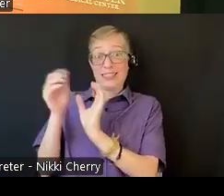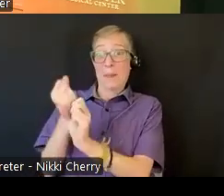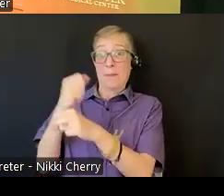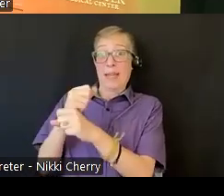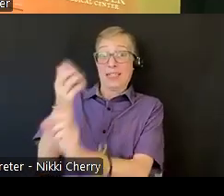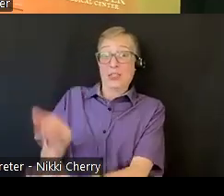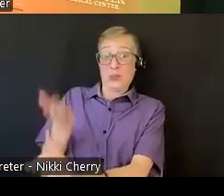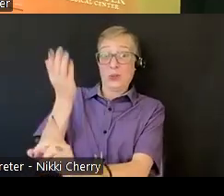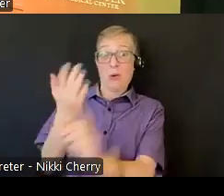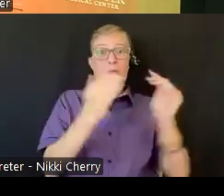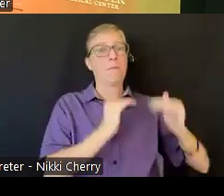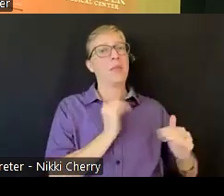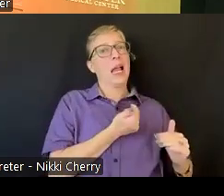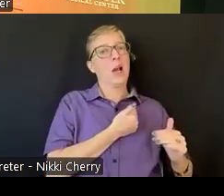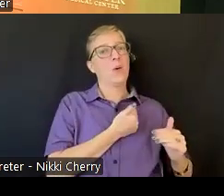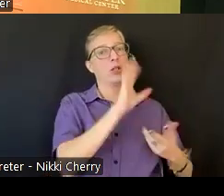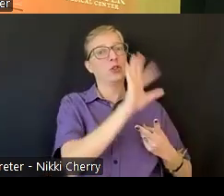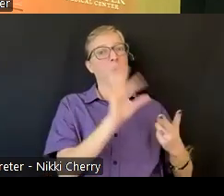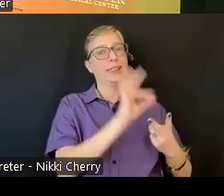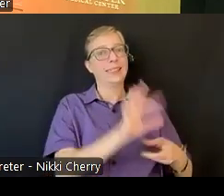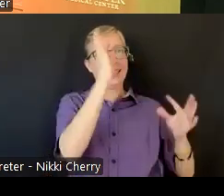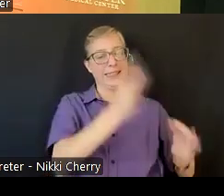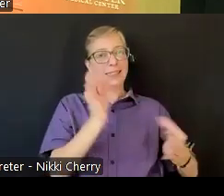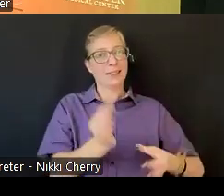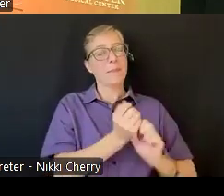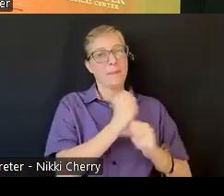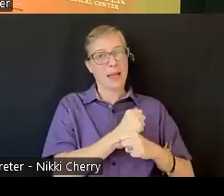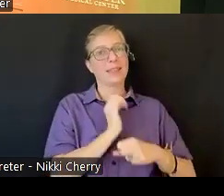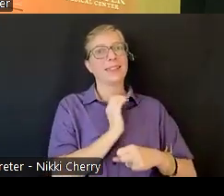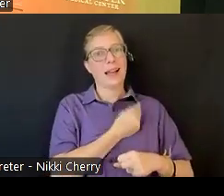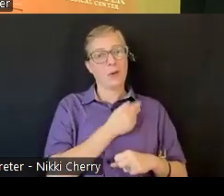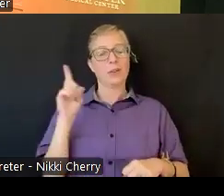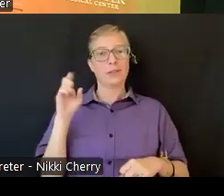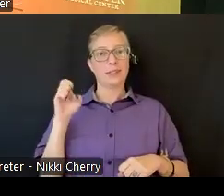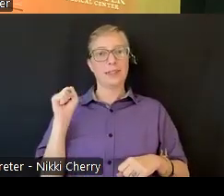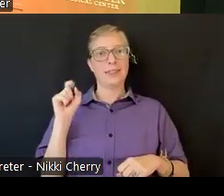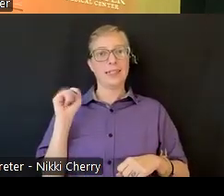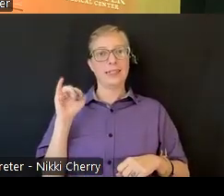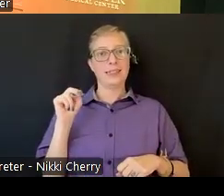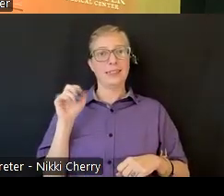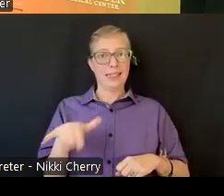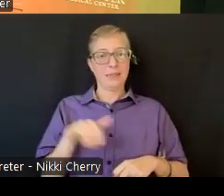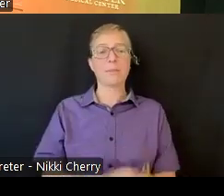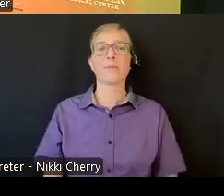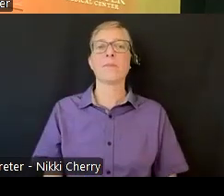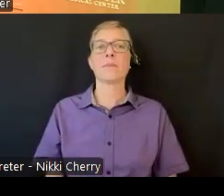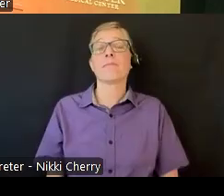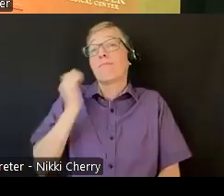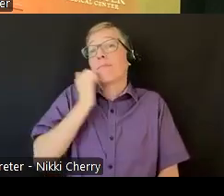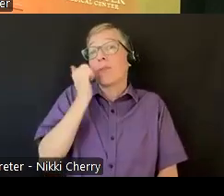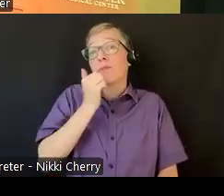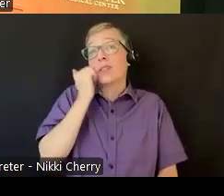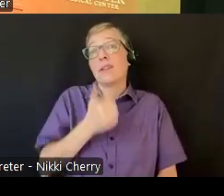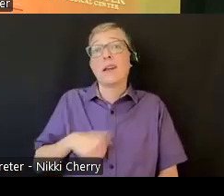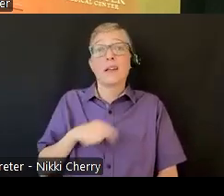destiny. In other words, we go through lots of different choices in our daily decisions.